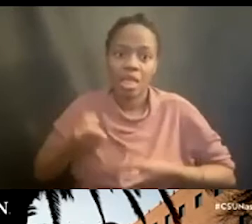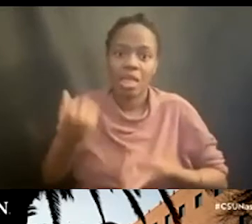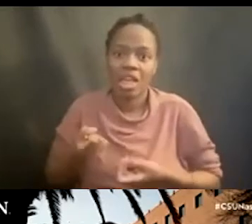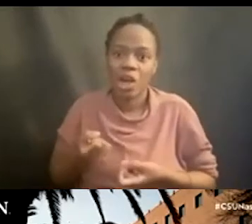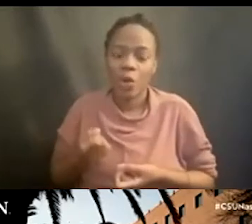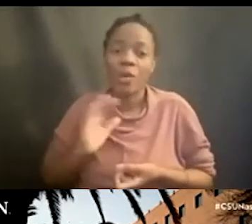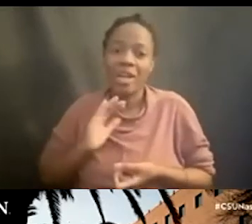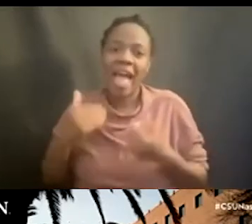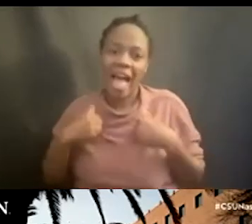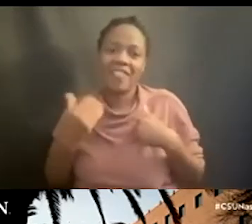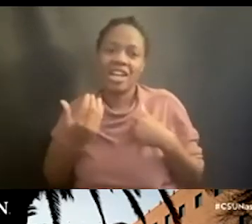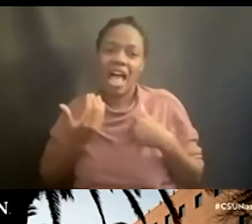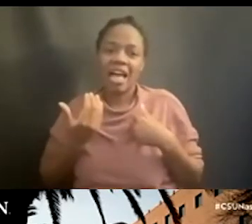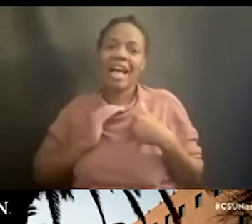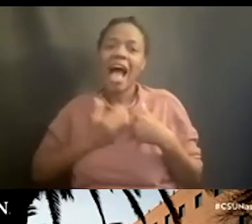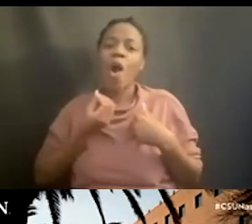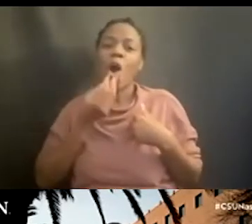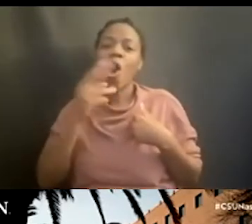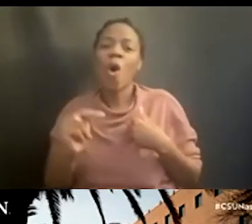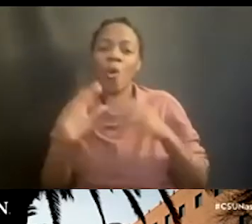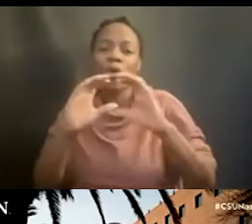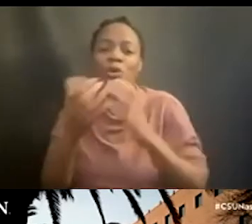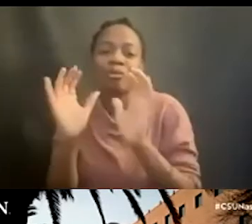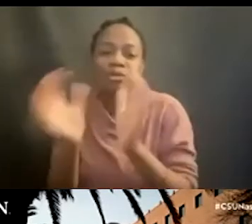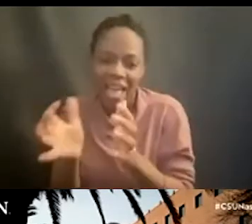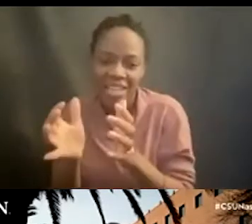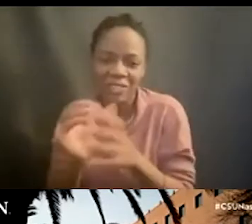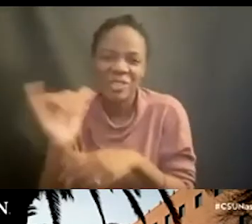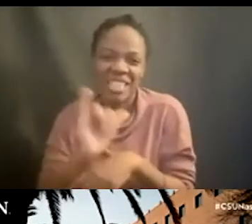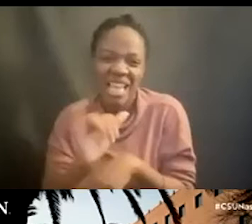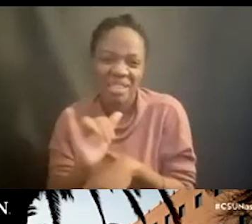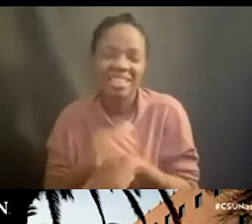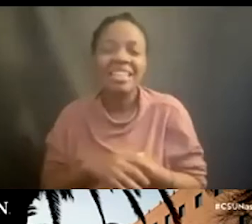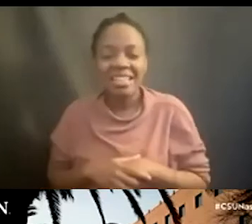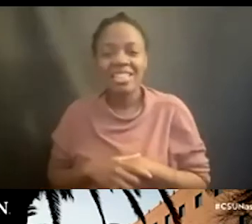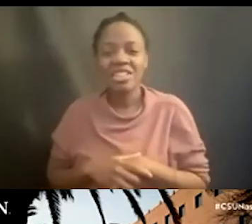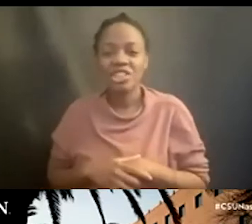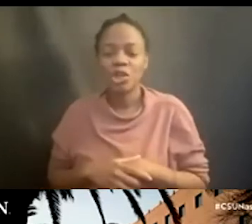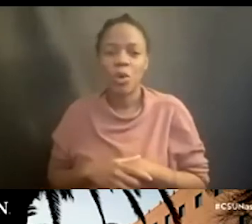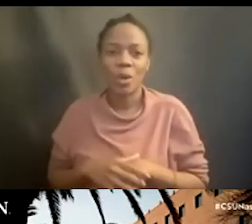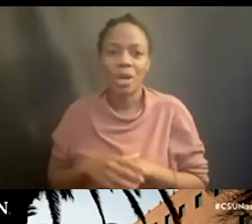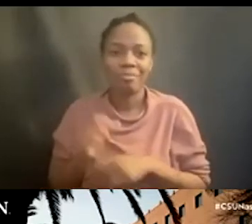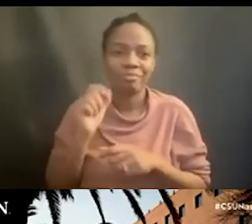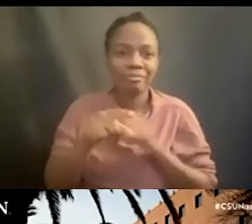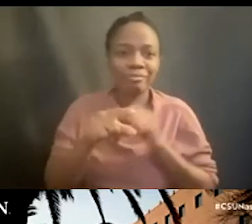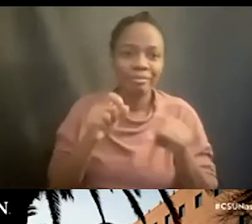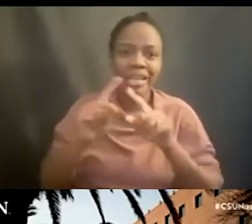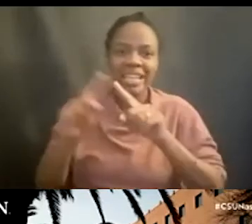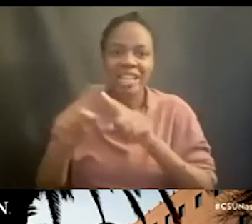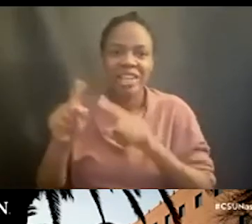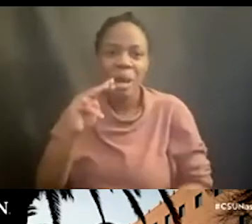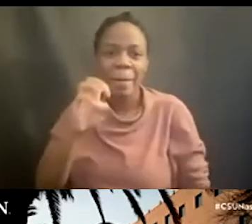group chat. So just like how you have your group chats, we also have our group chats, and we send each other memes and all of that,